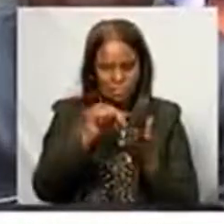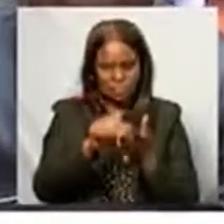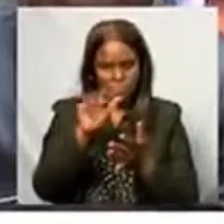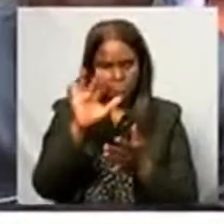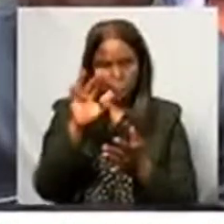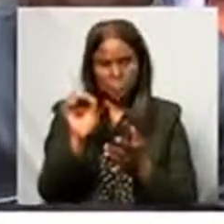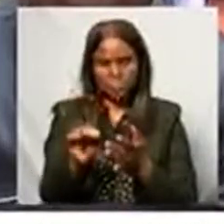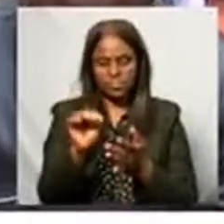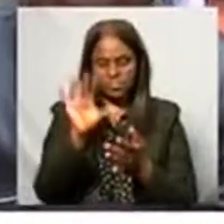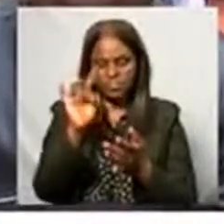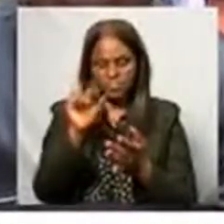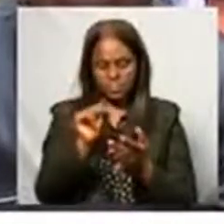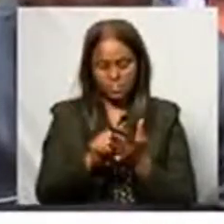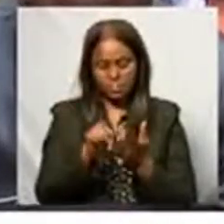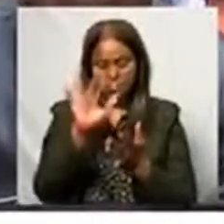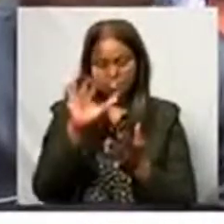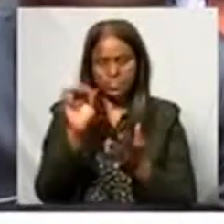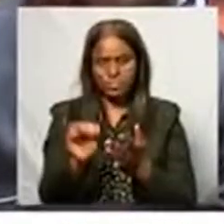8.5%,